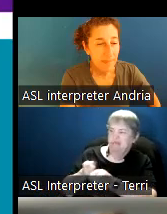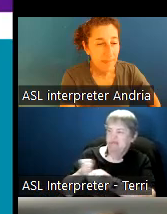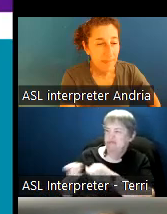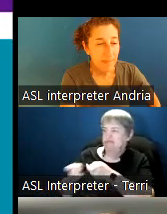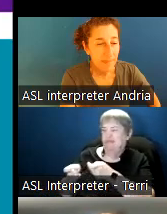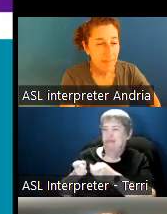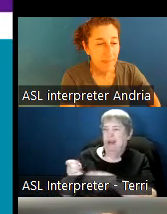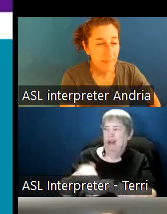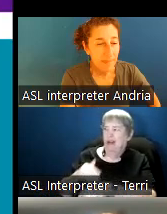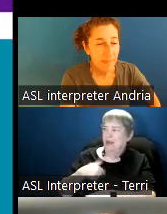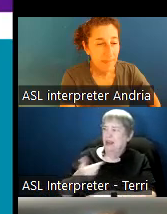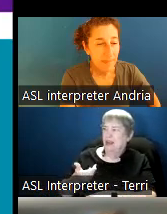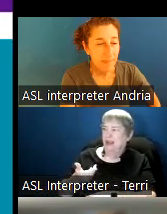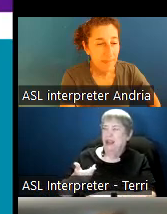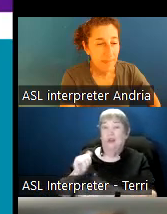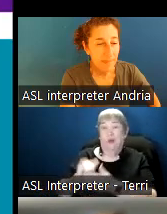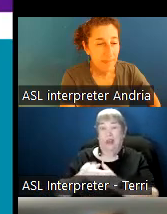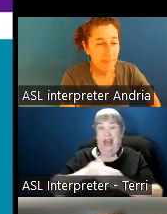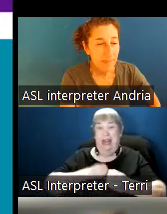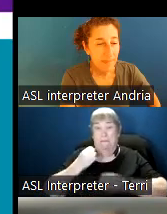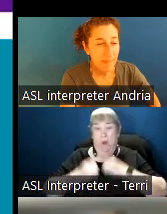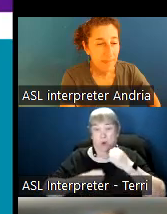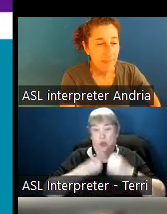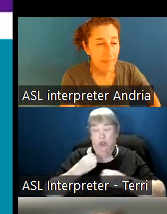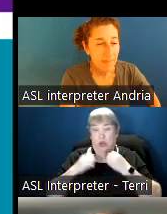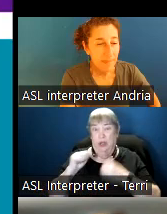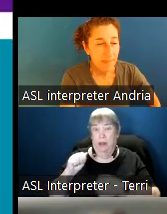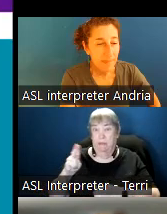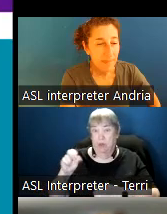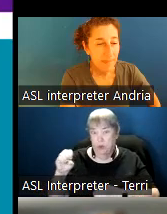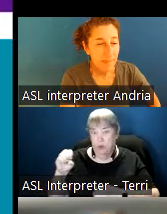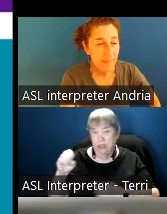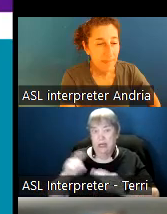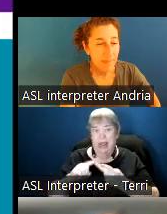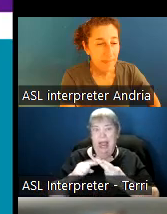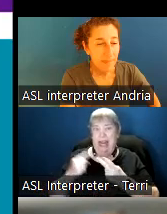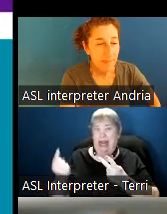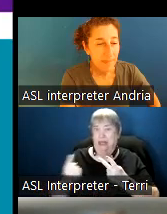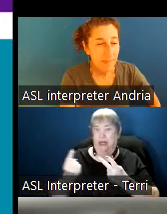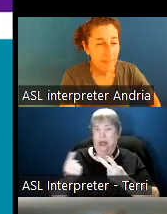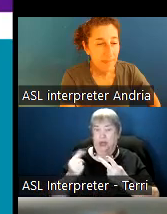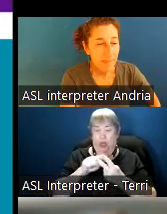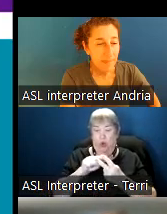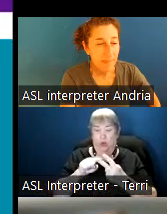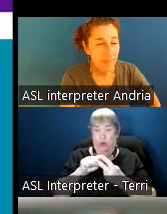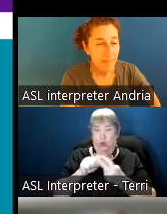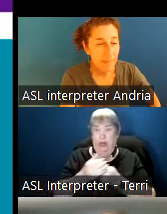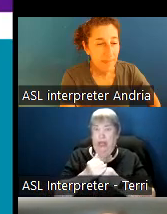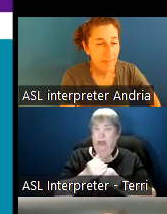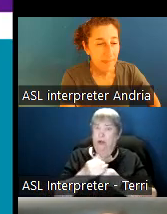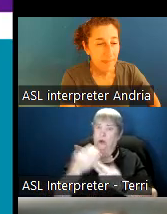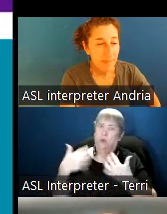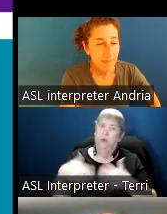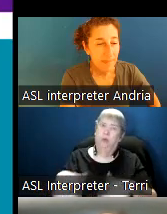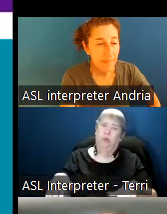So that emotional abuse and isolation, especially in conjunction, is a very powerful tool and is